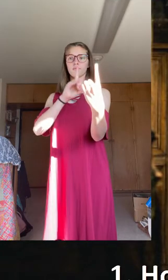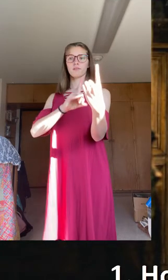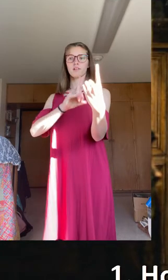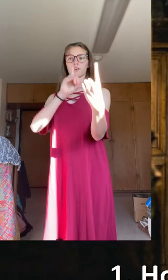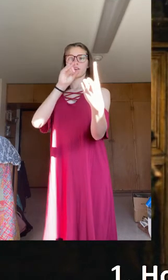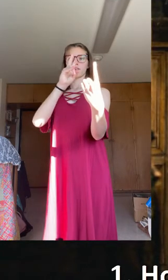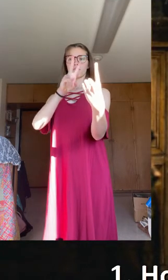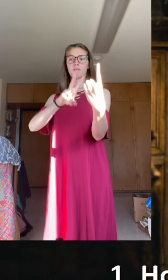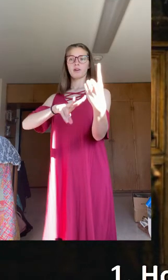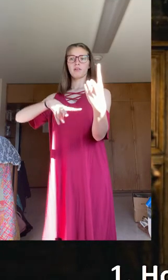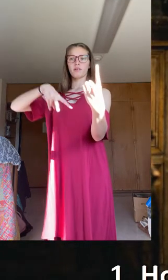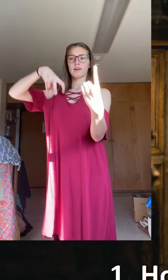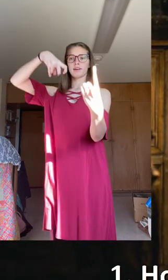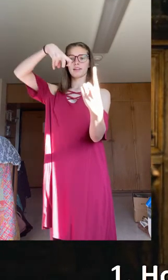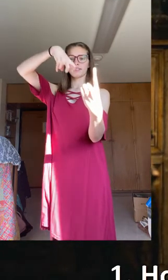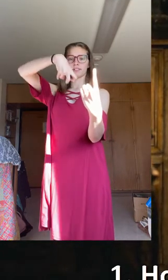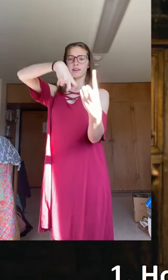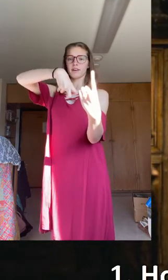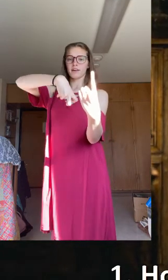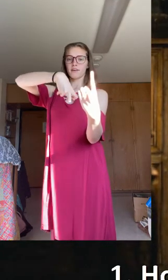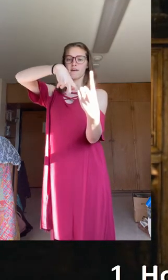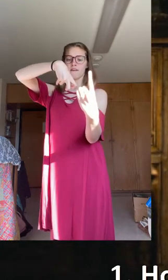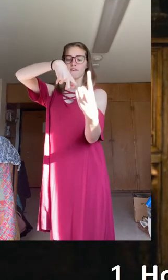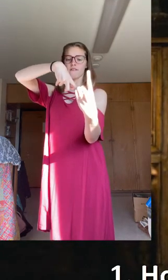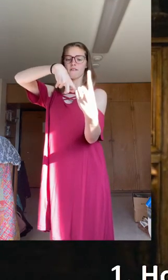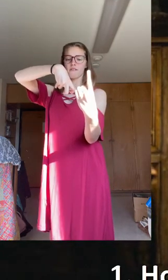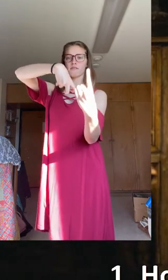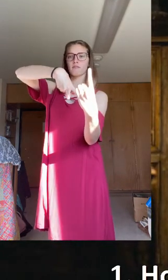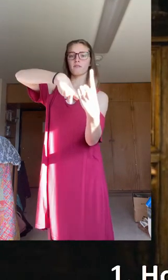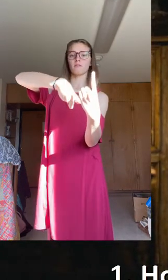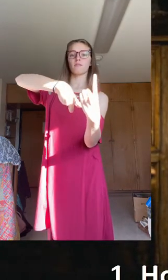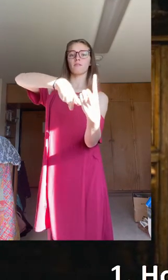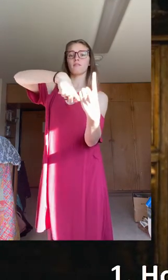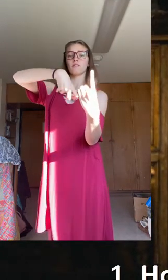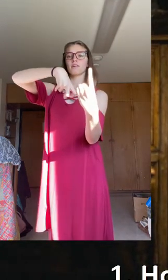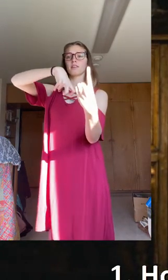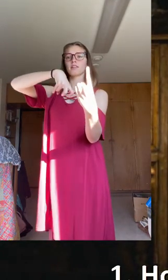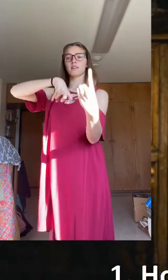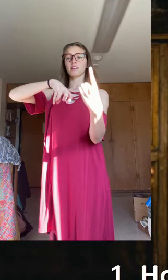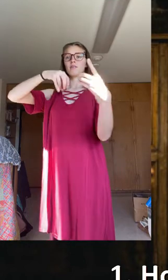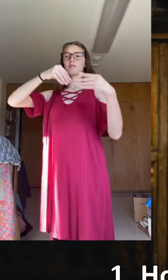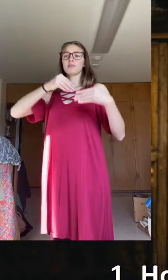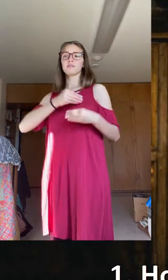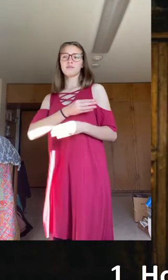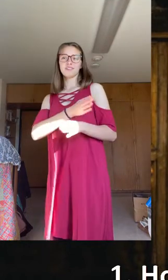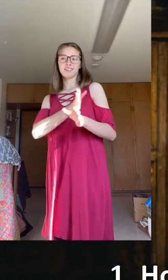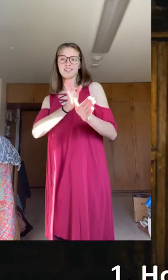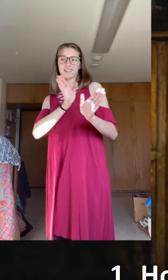My soul with my